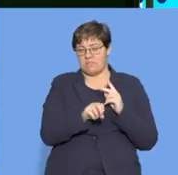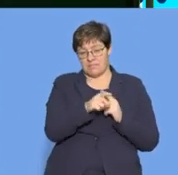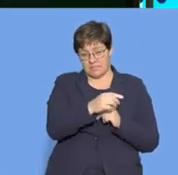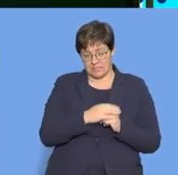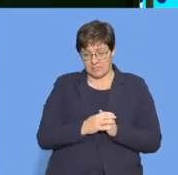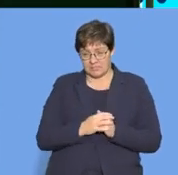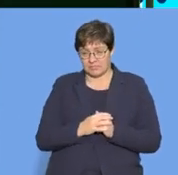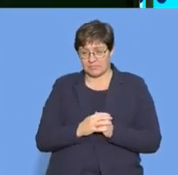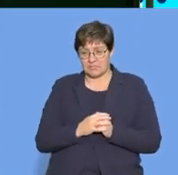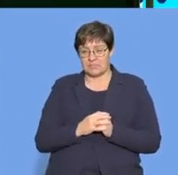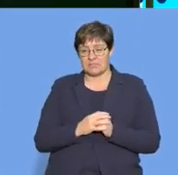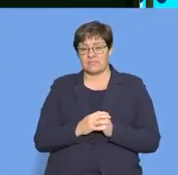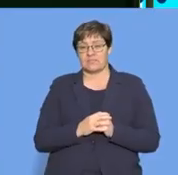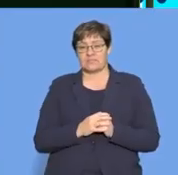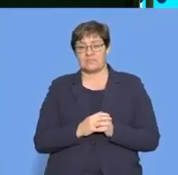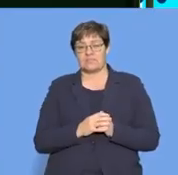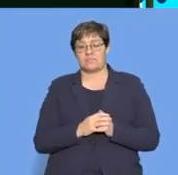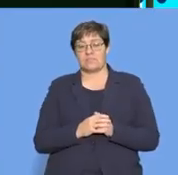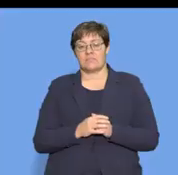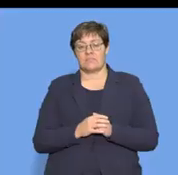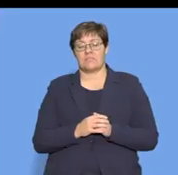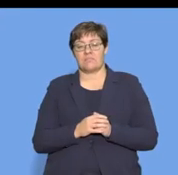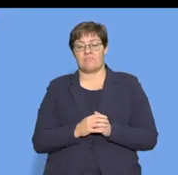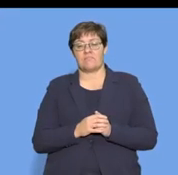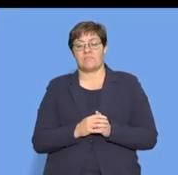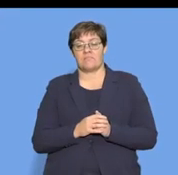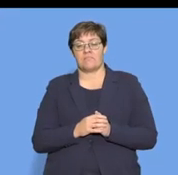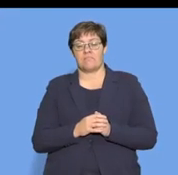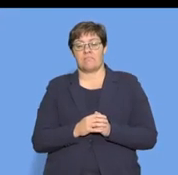been found at the Cradle of Humankind.